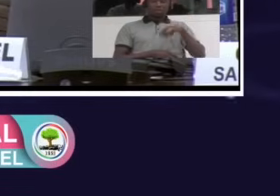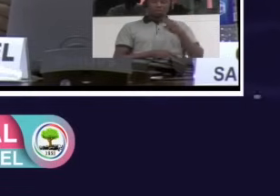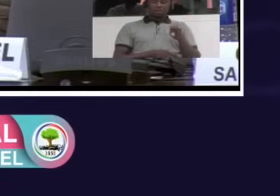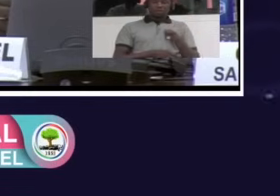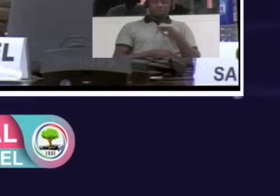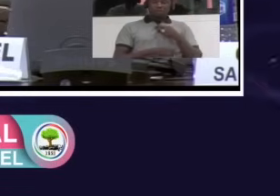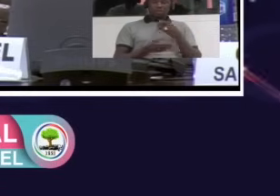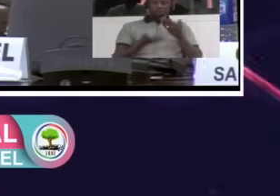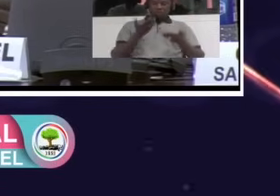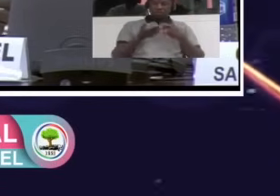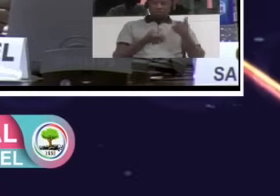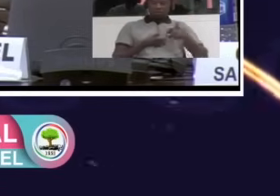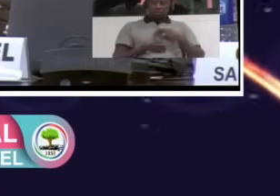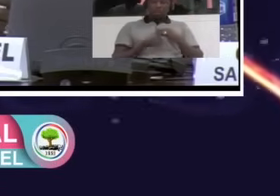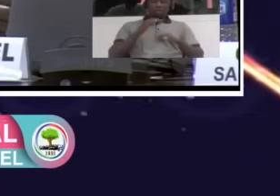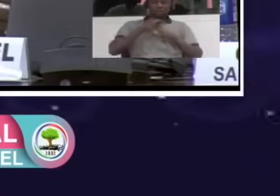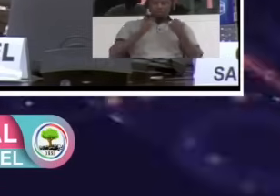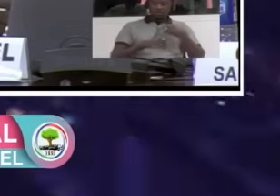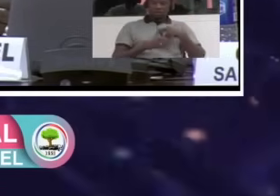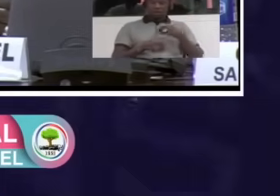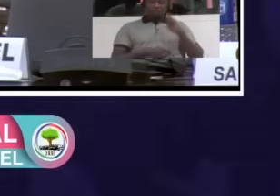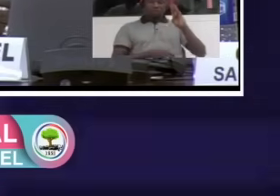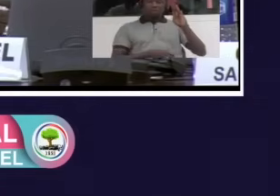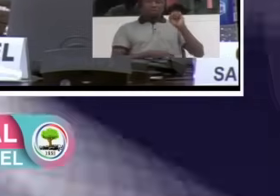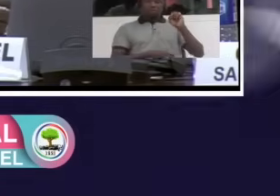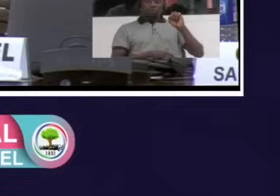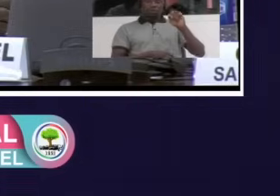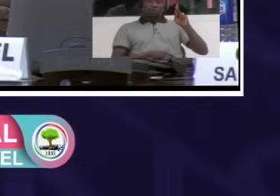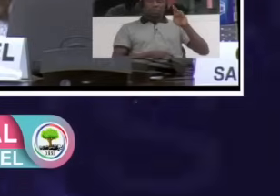executed by Kausu Kamara Bombarde Bailo, Musa Baji,